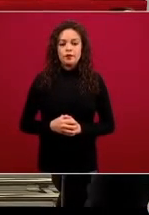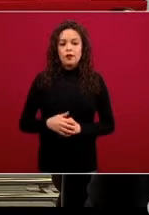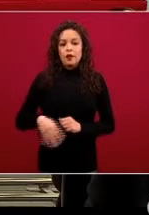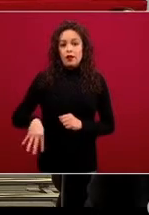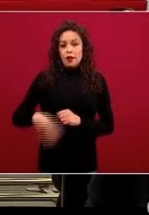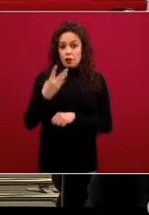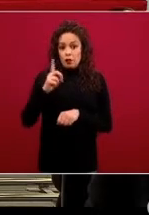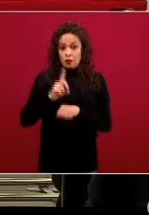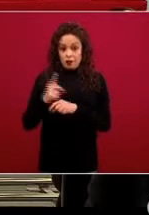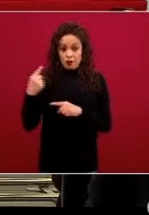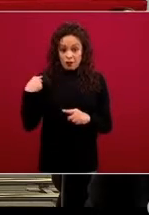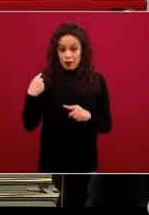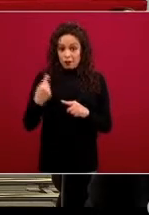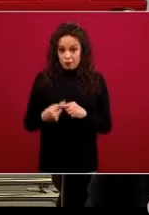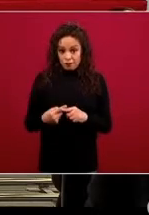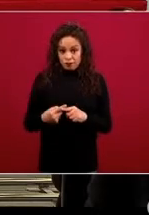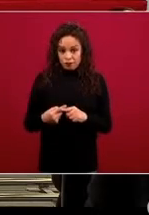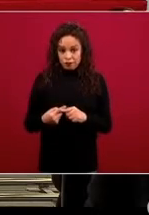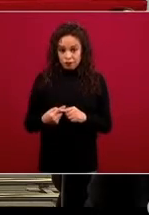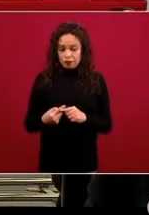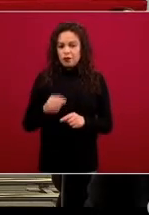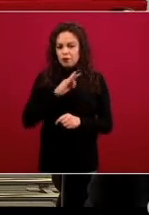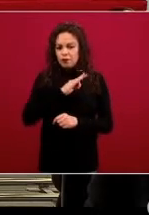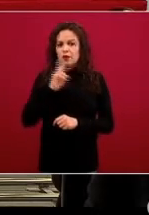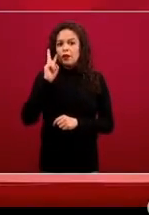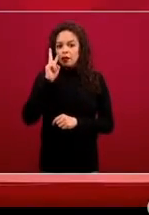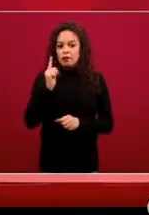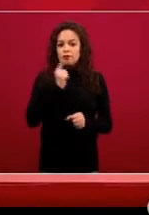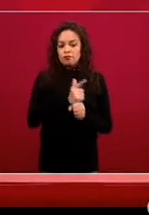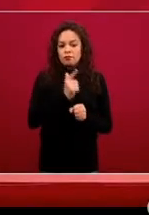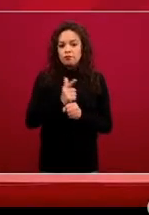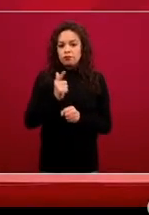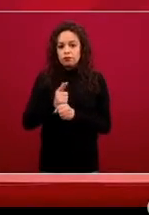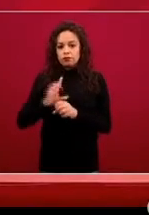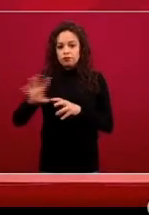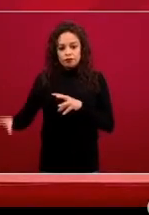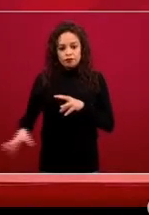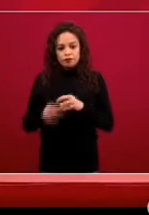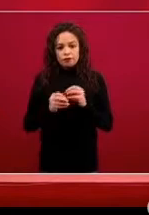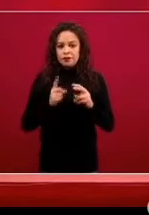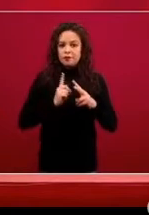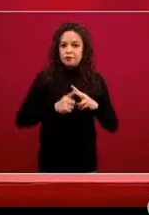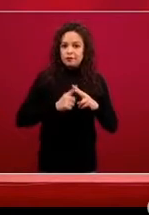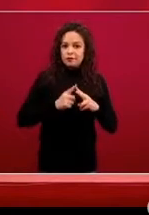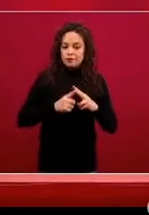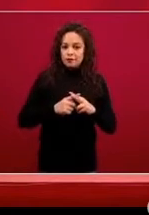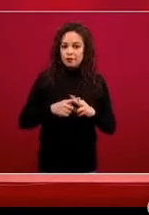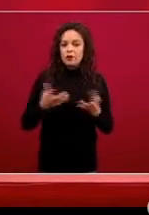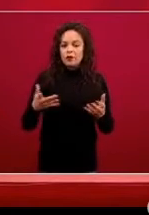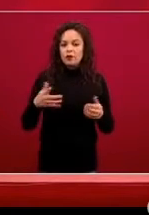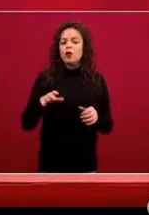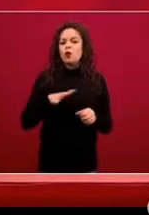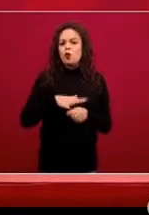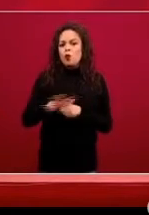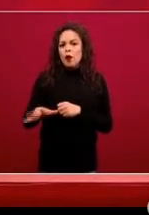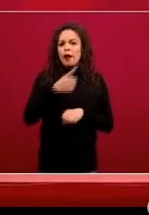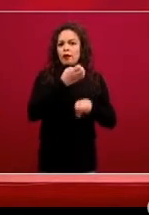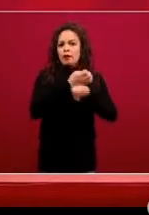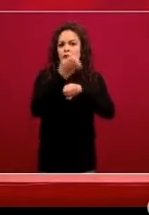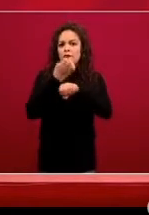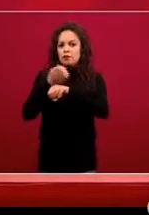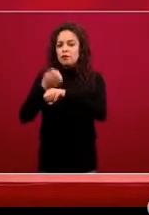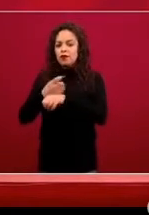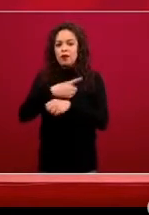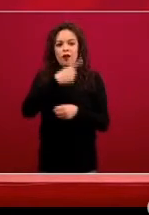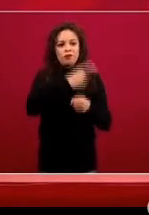Sur, we had observed since before that they were the first states, one of the